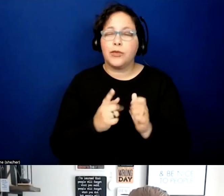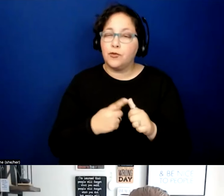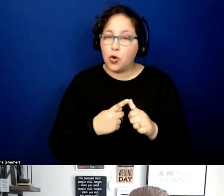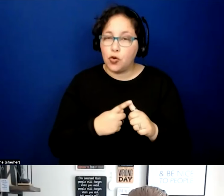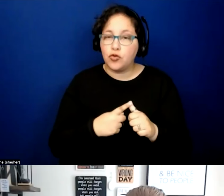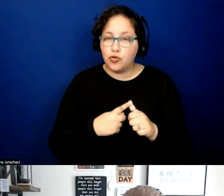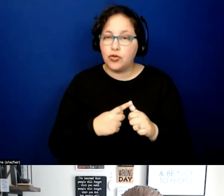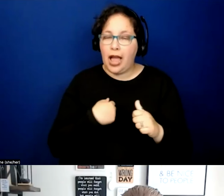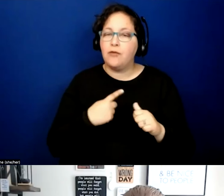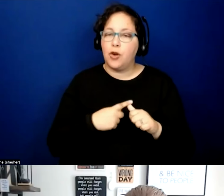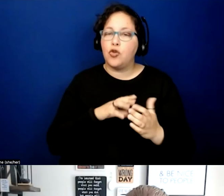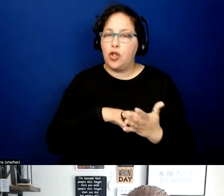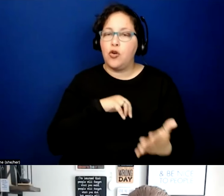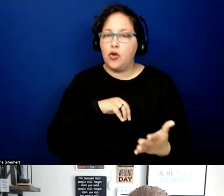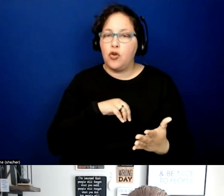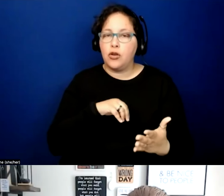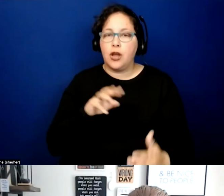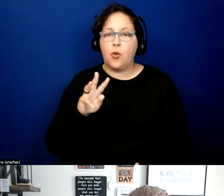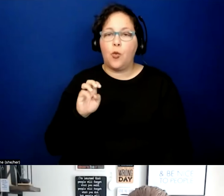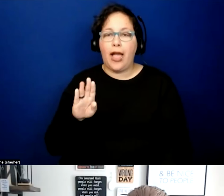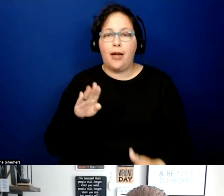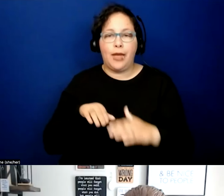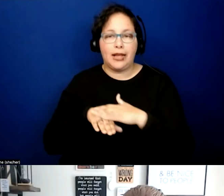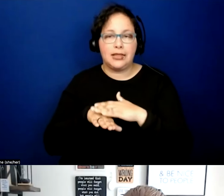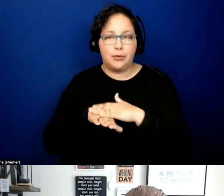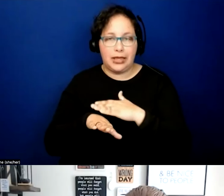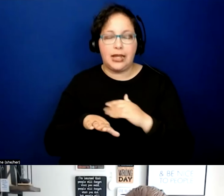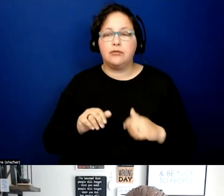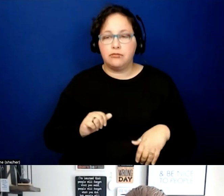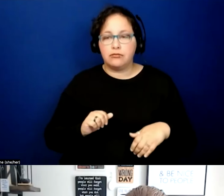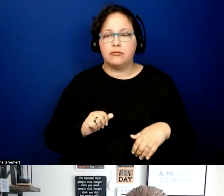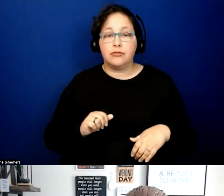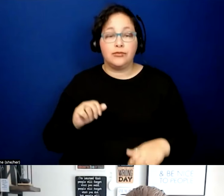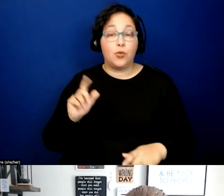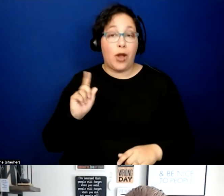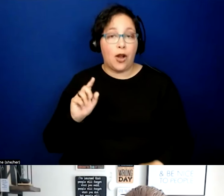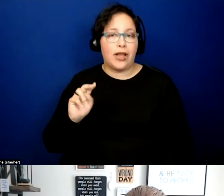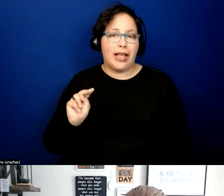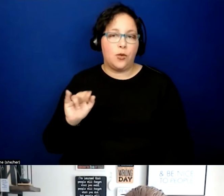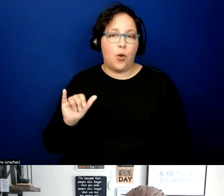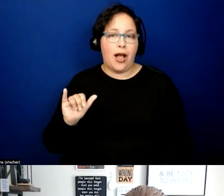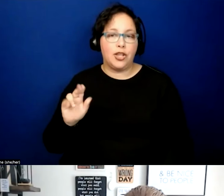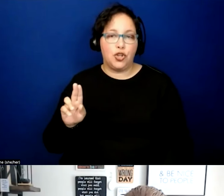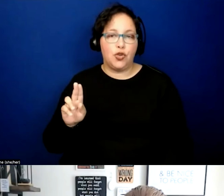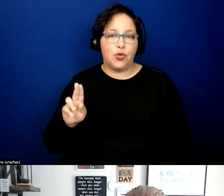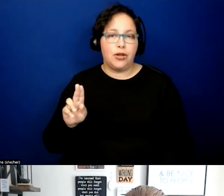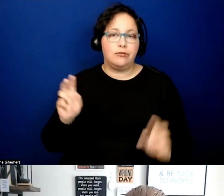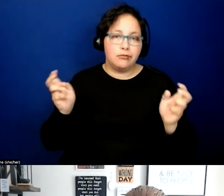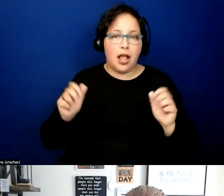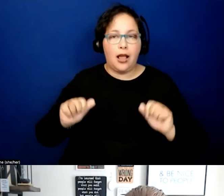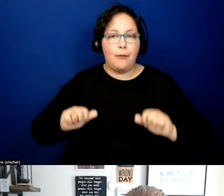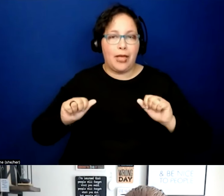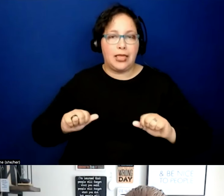I first learned about web accessibility at NYU's Ability Project, which